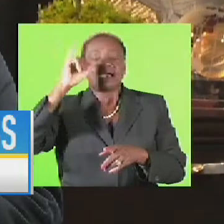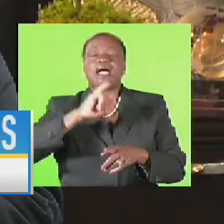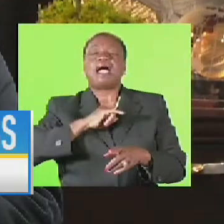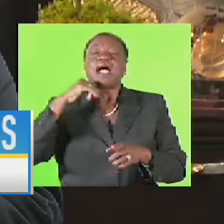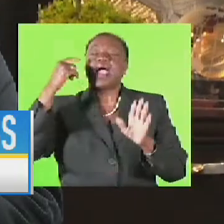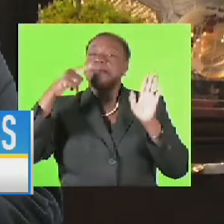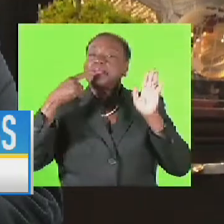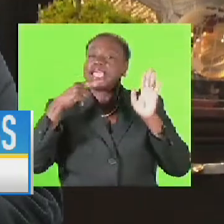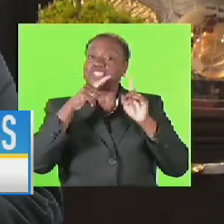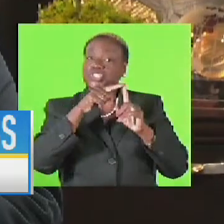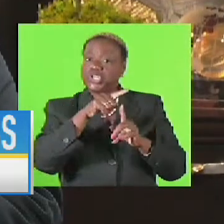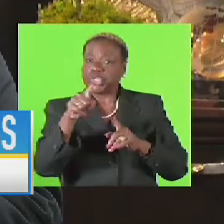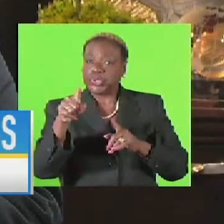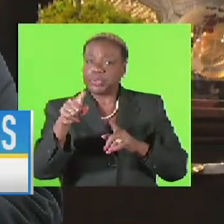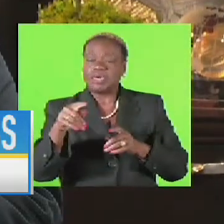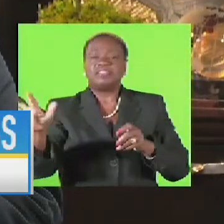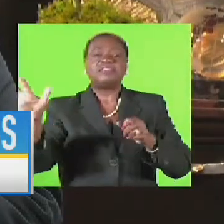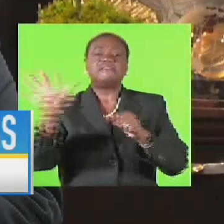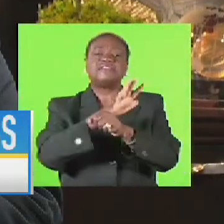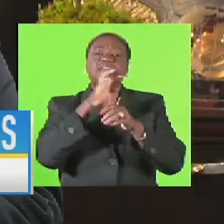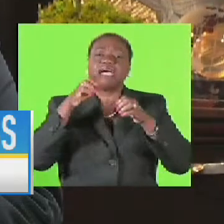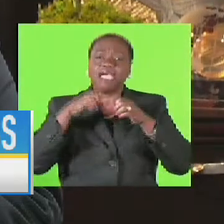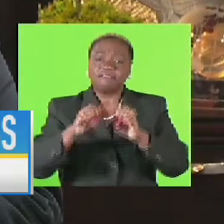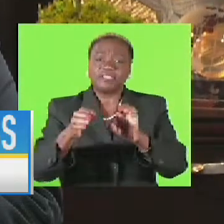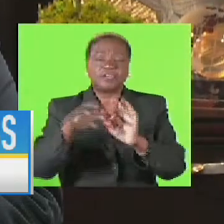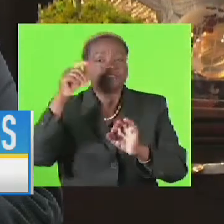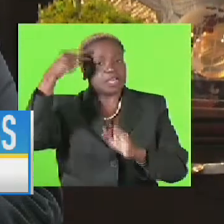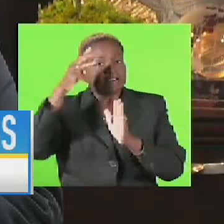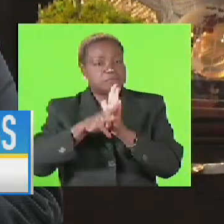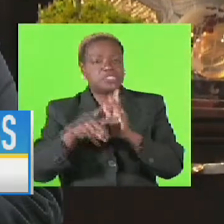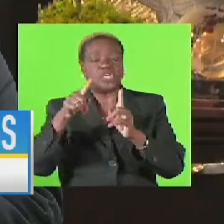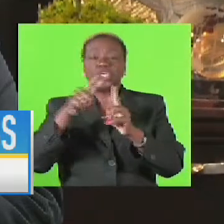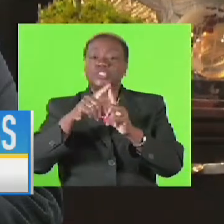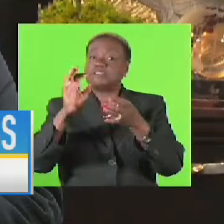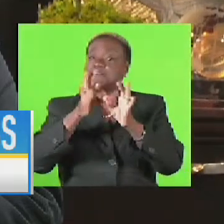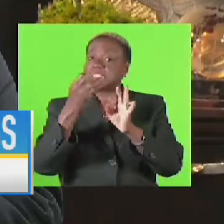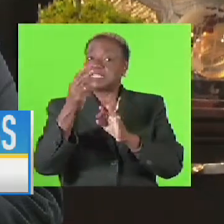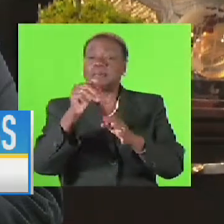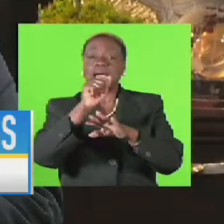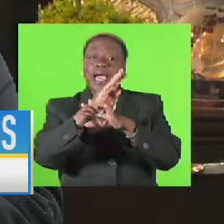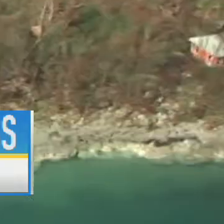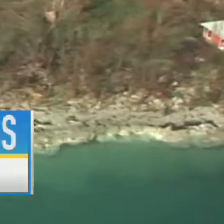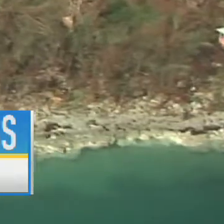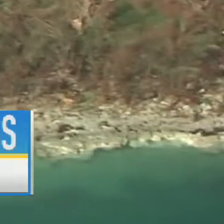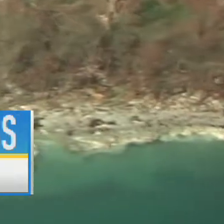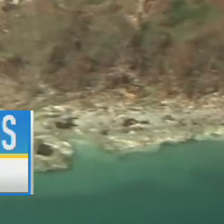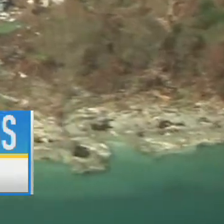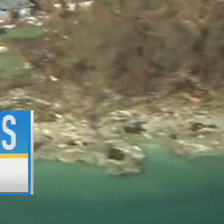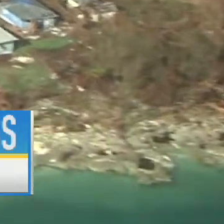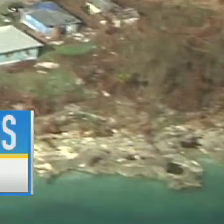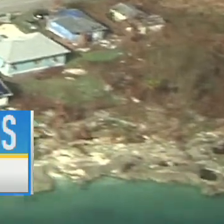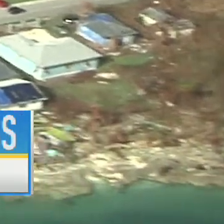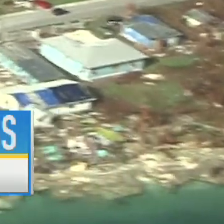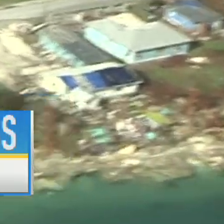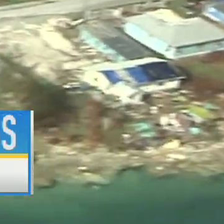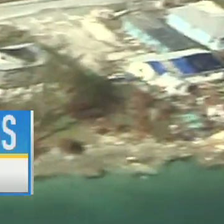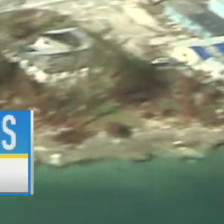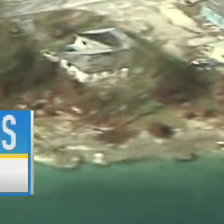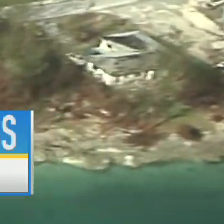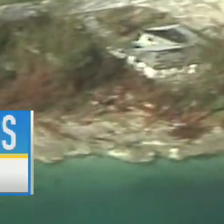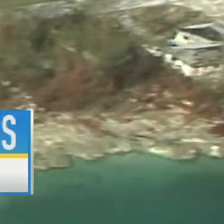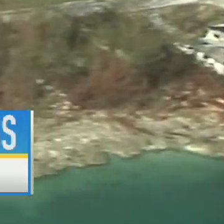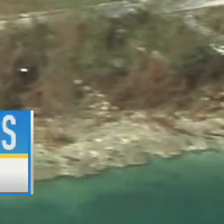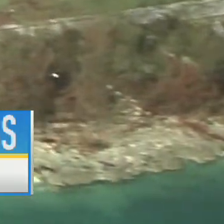of the government to restore Abaco, the Abaco Keys, and Grand Bahama. 5 months after Hurricane Dorian